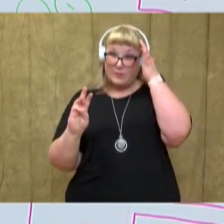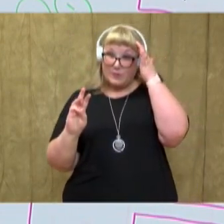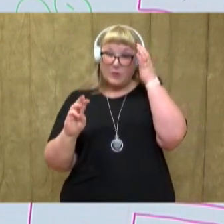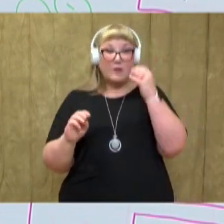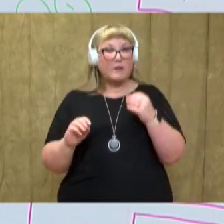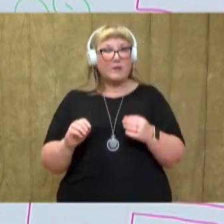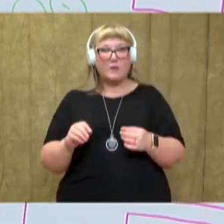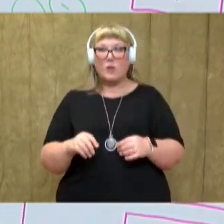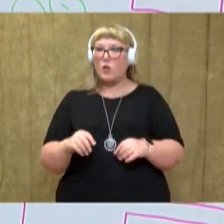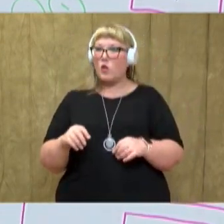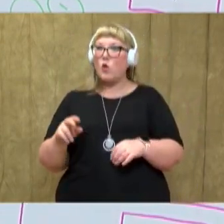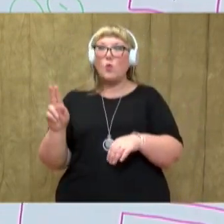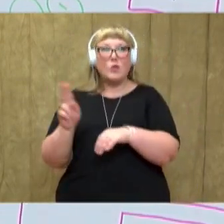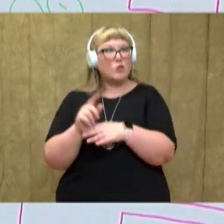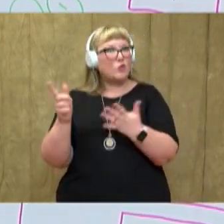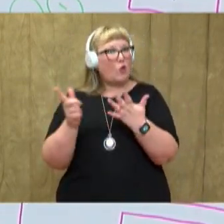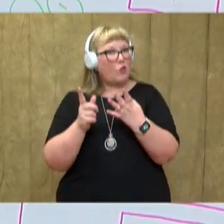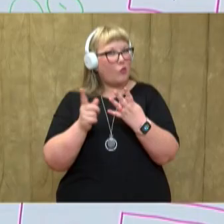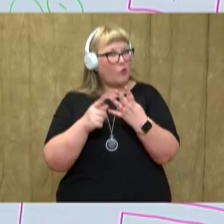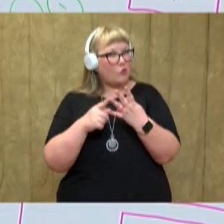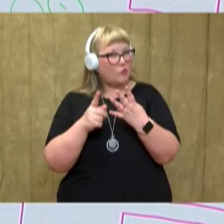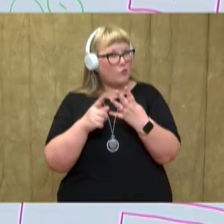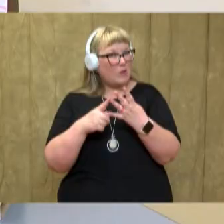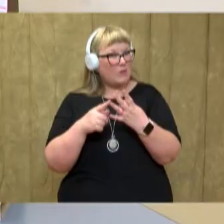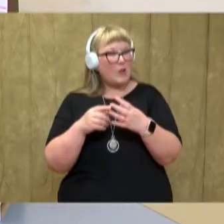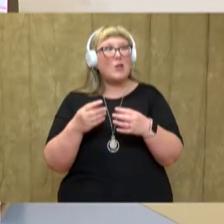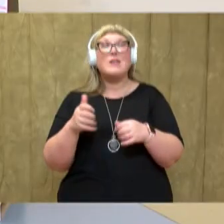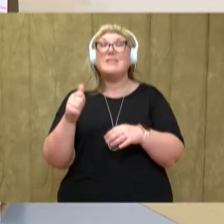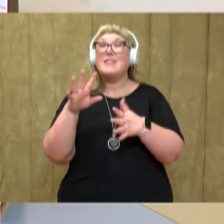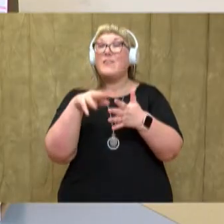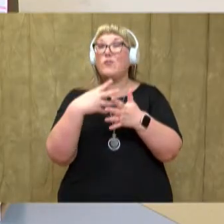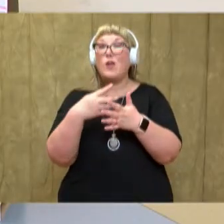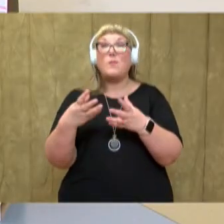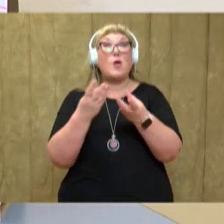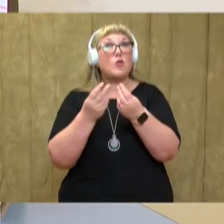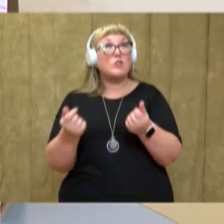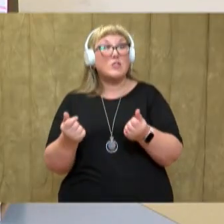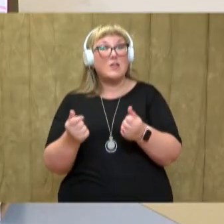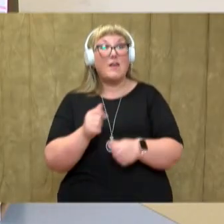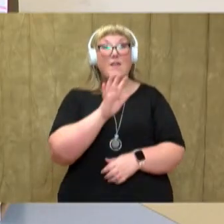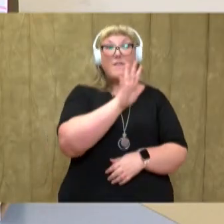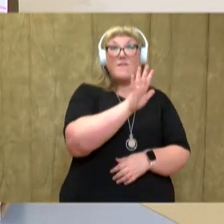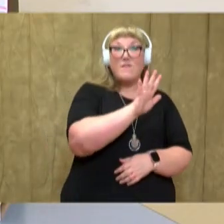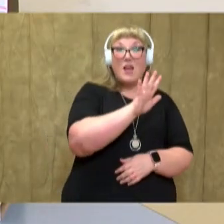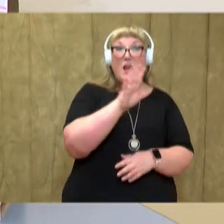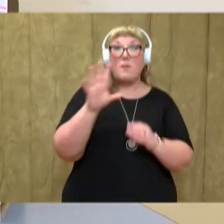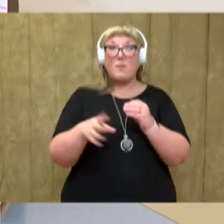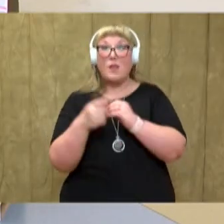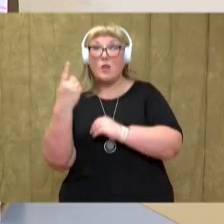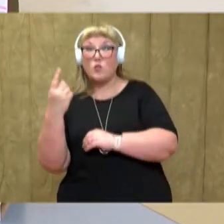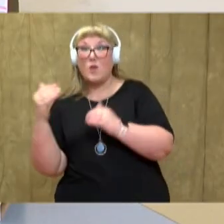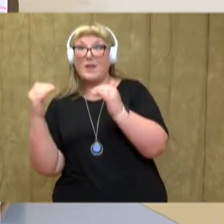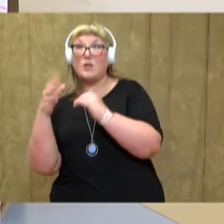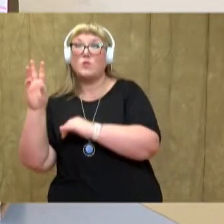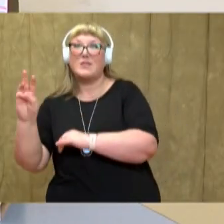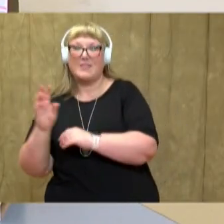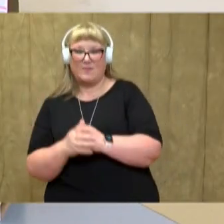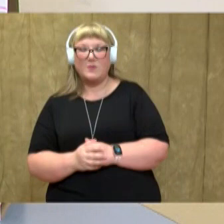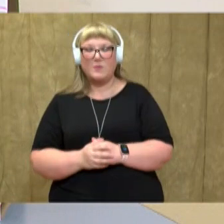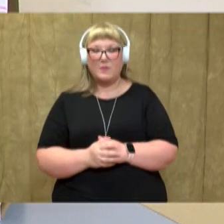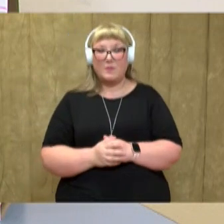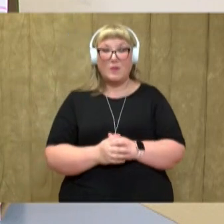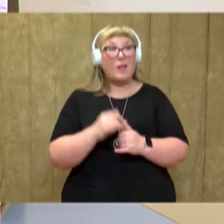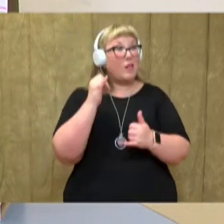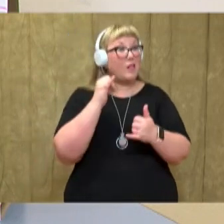we used our third strategy to solve 5 plus 1 equals 6. All right, now